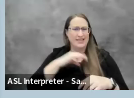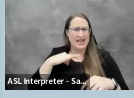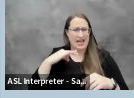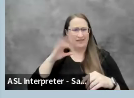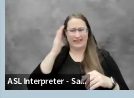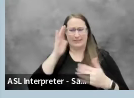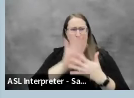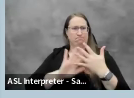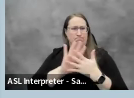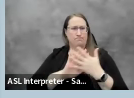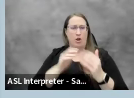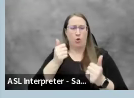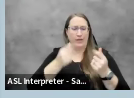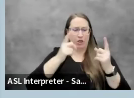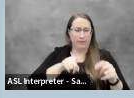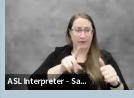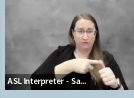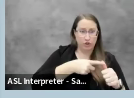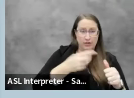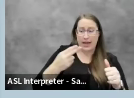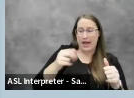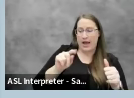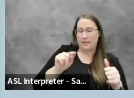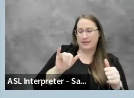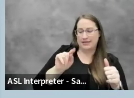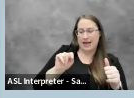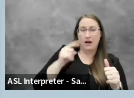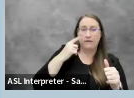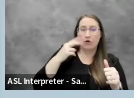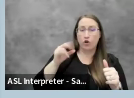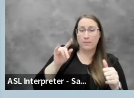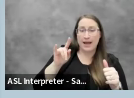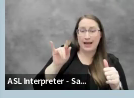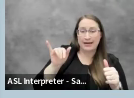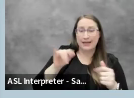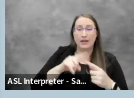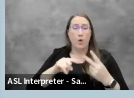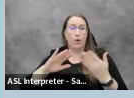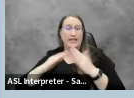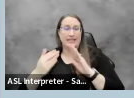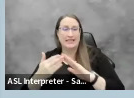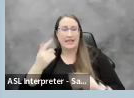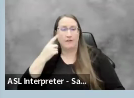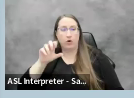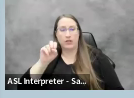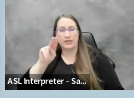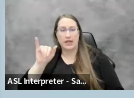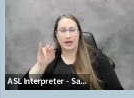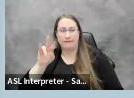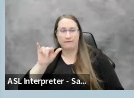which agreement came first, Habitat for Humanity or the city of Sunnyvale. Could you please help